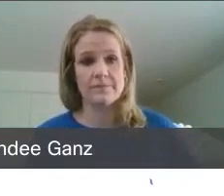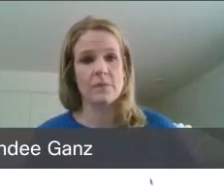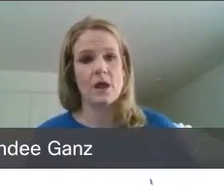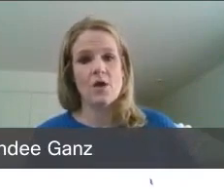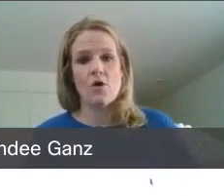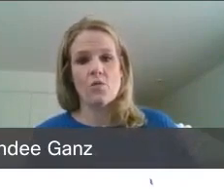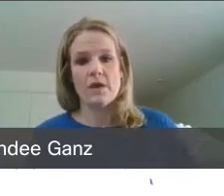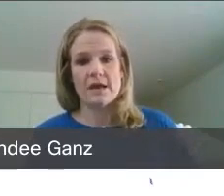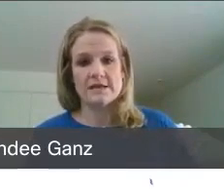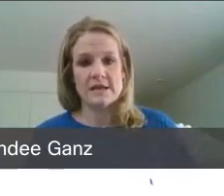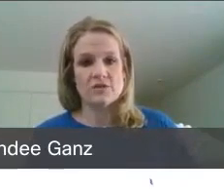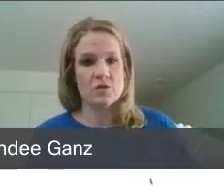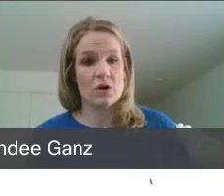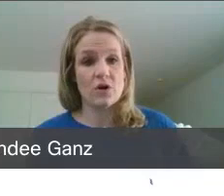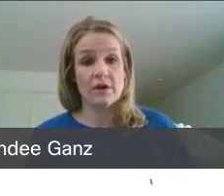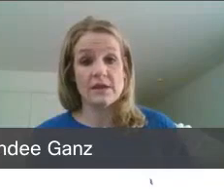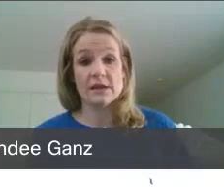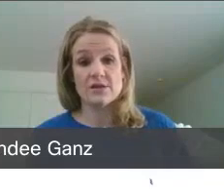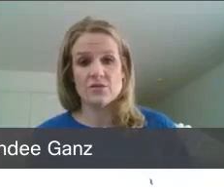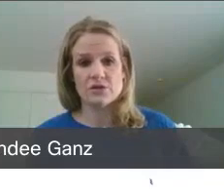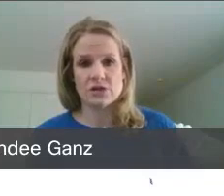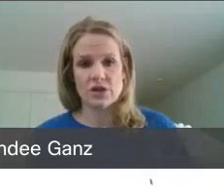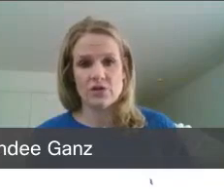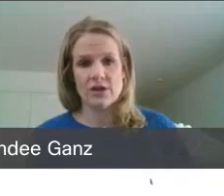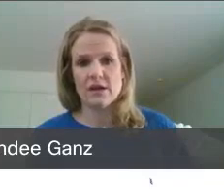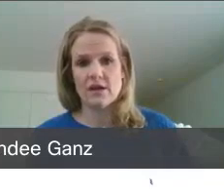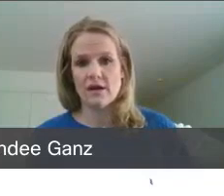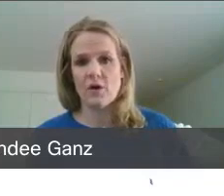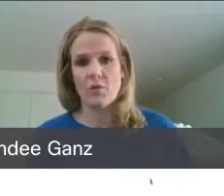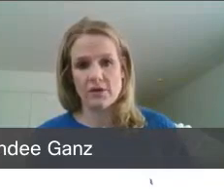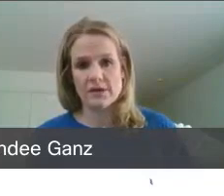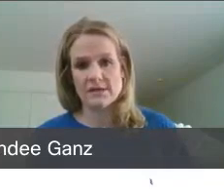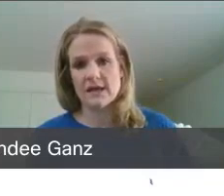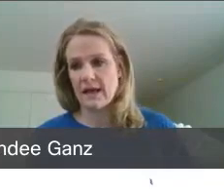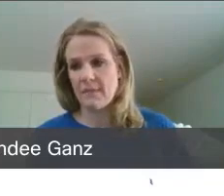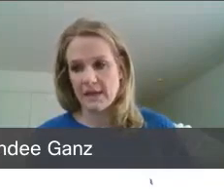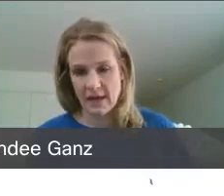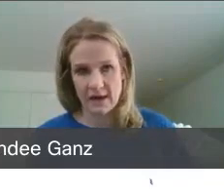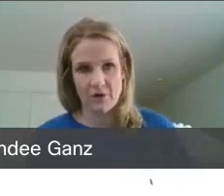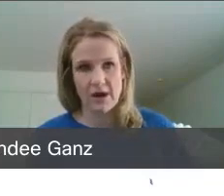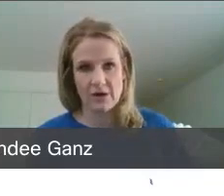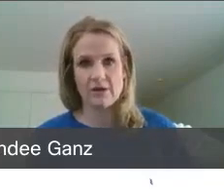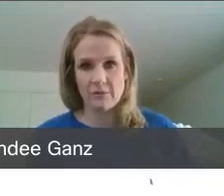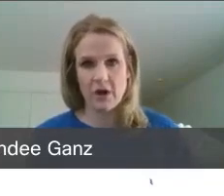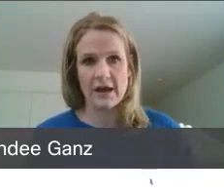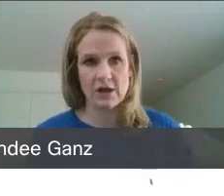individuals. We continue to work on the security awareness and make that a